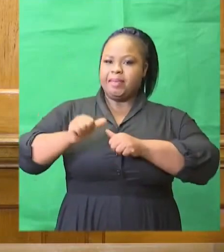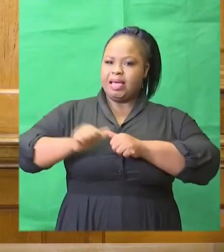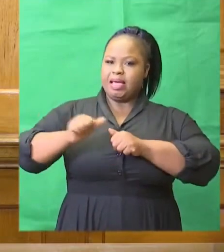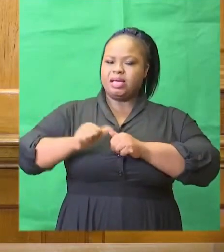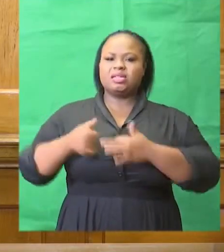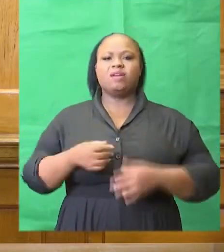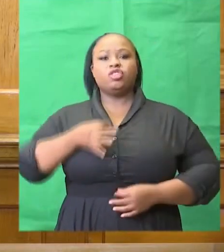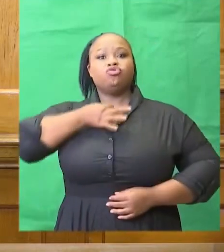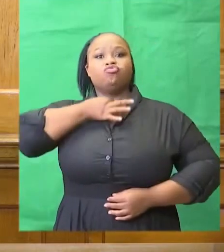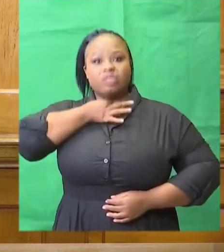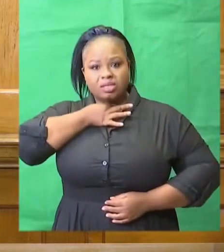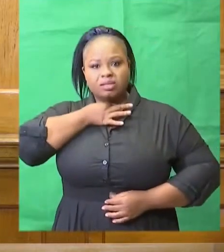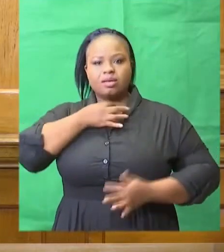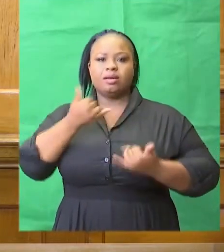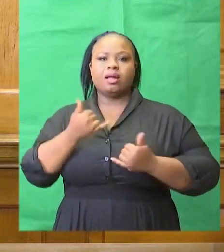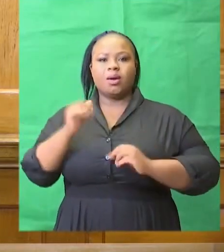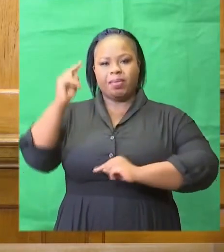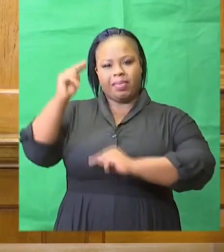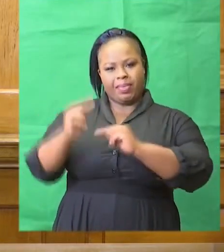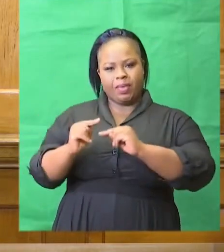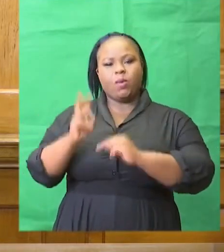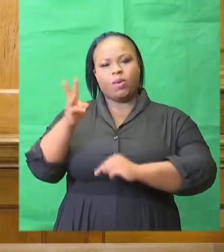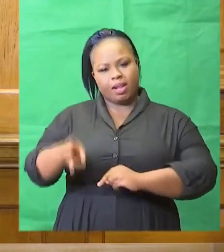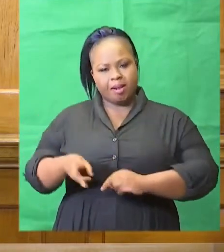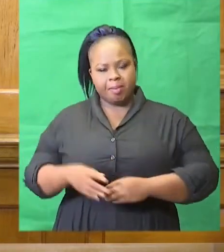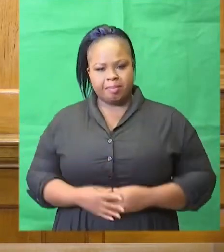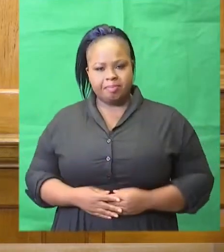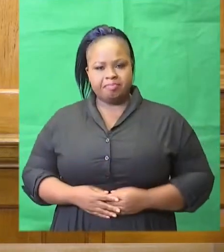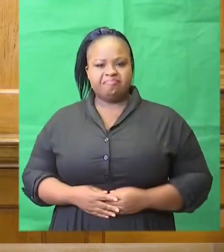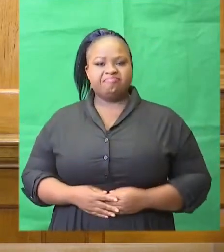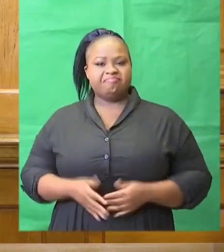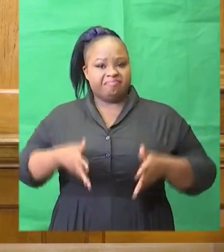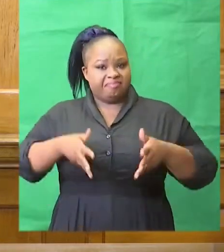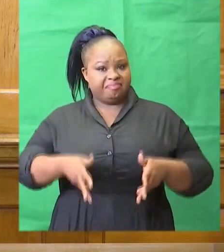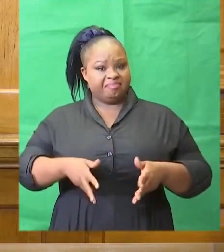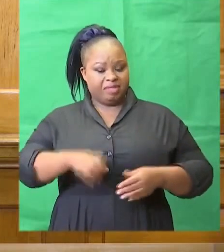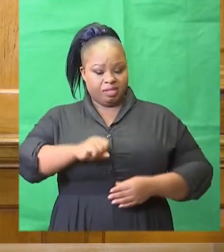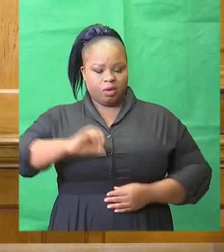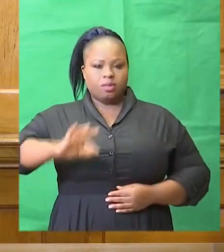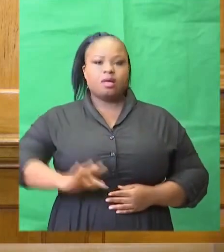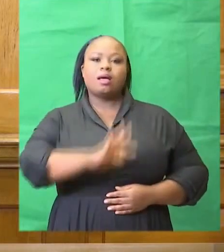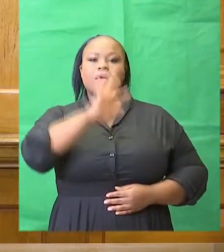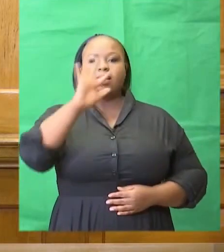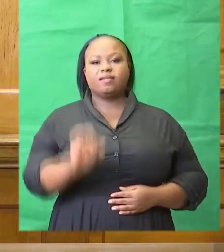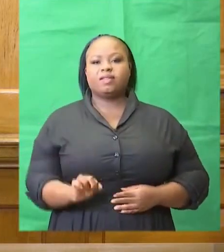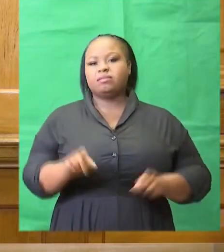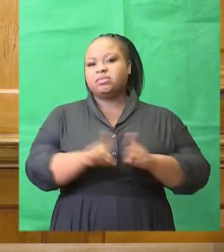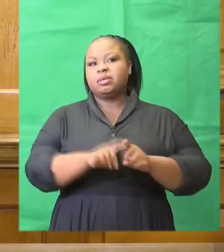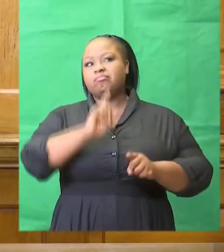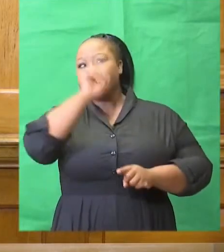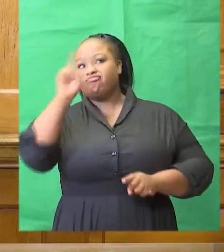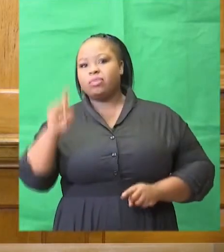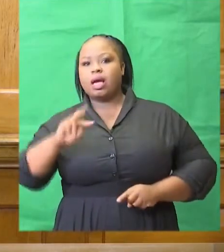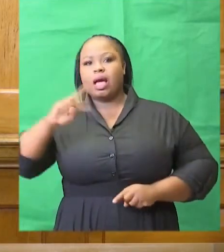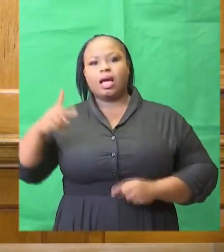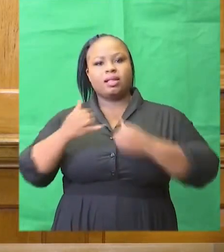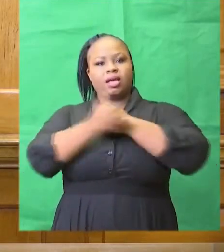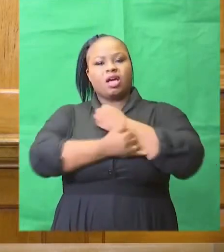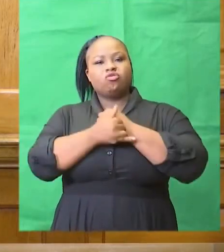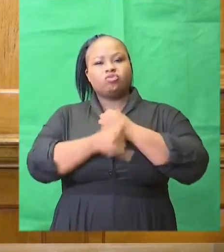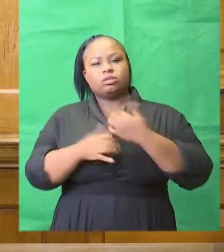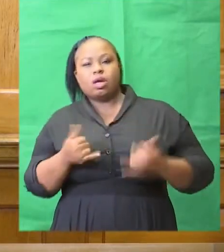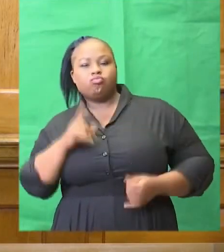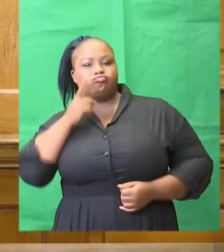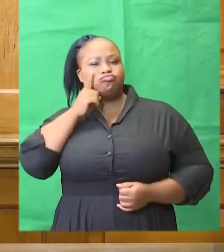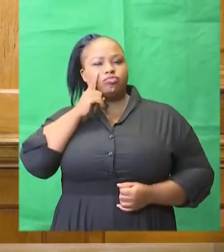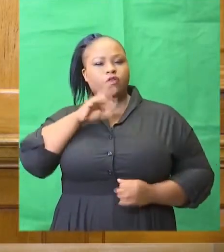as well. South Africa, like a number of other countries, is looking at booster vaccines